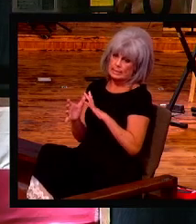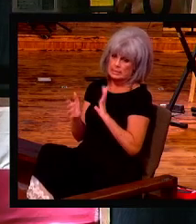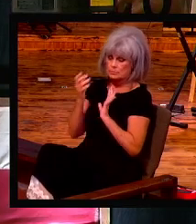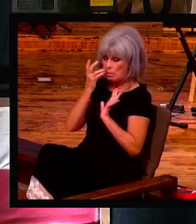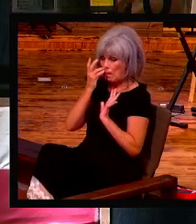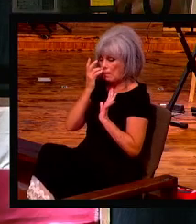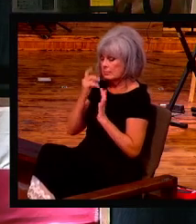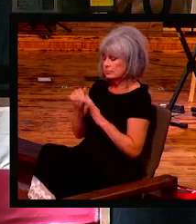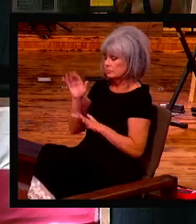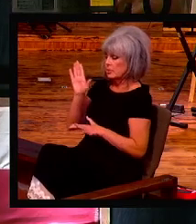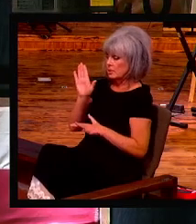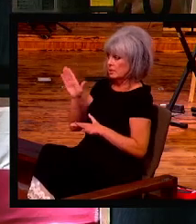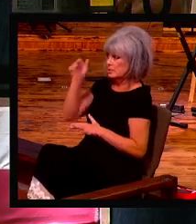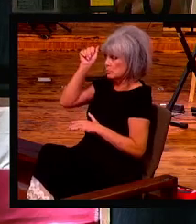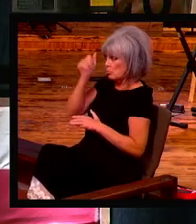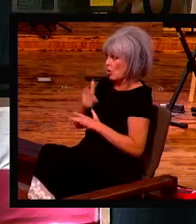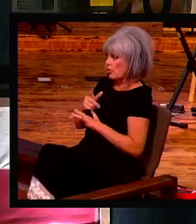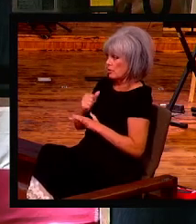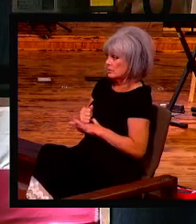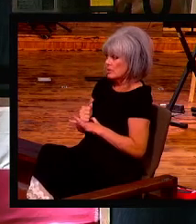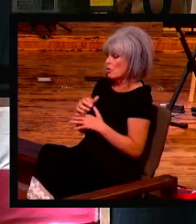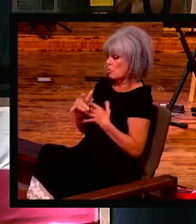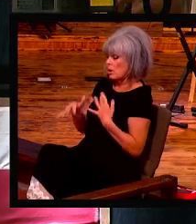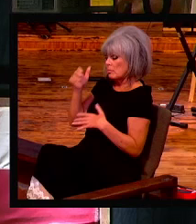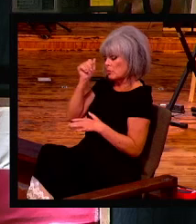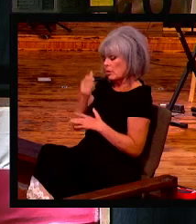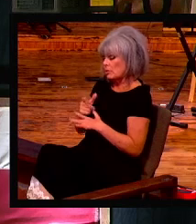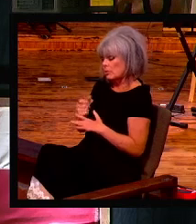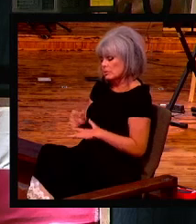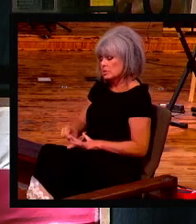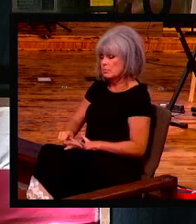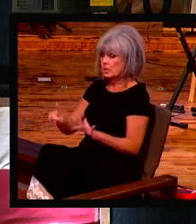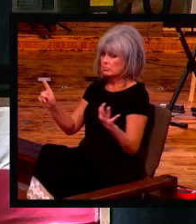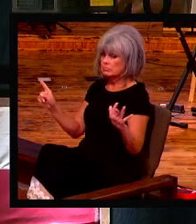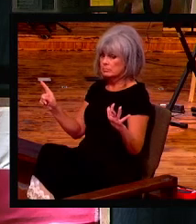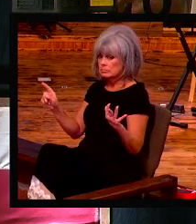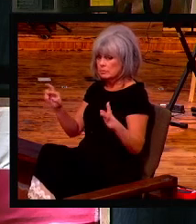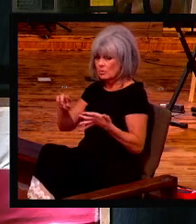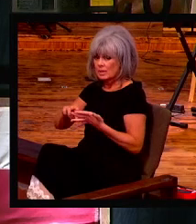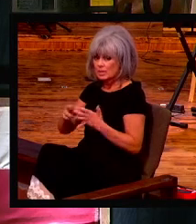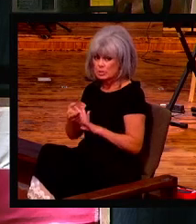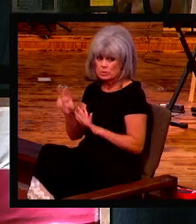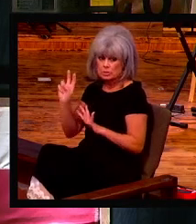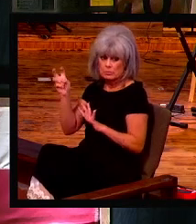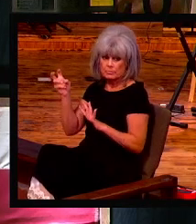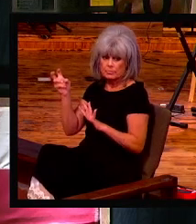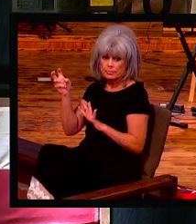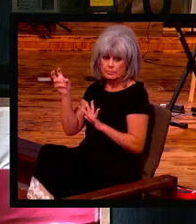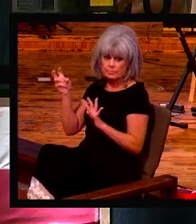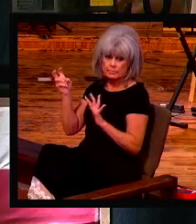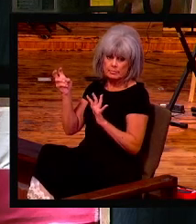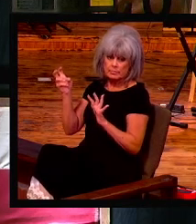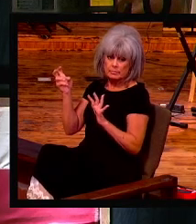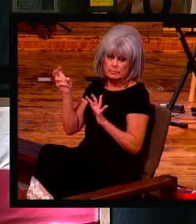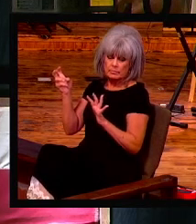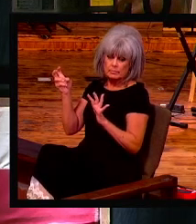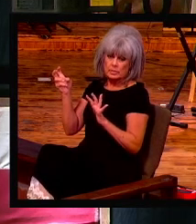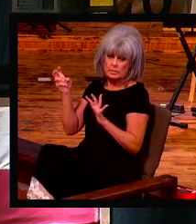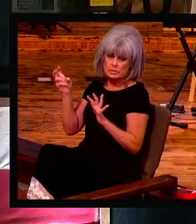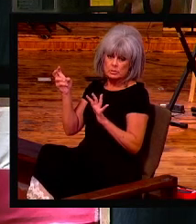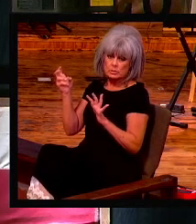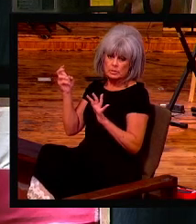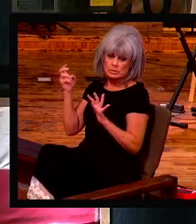comrades, his brothers, even though they're his blood brothers? Which one would you say? constituents, potentially. Keep